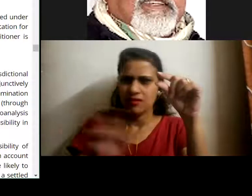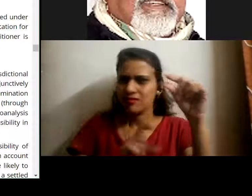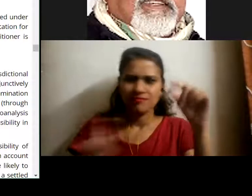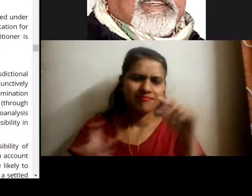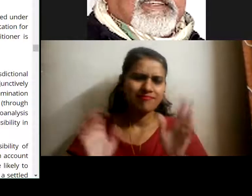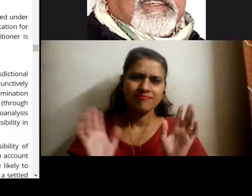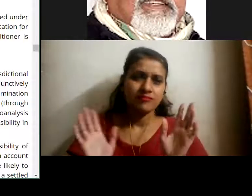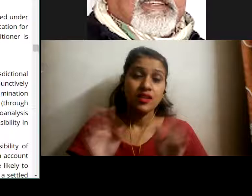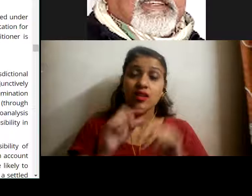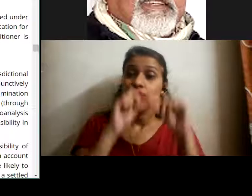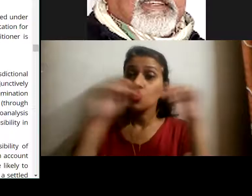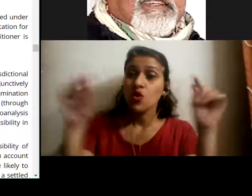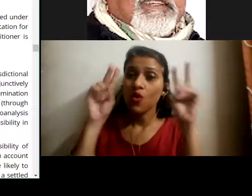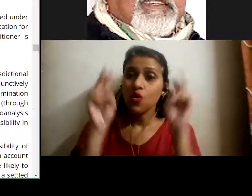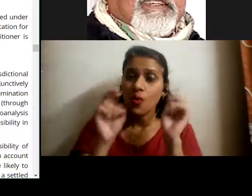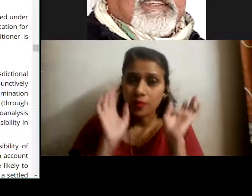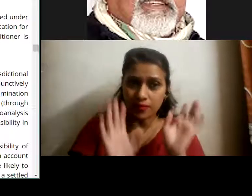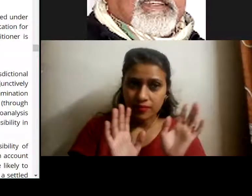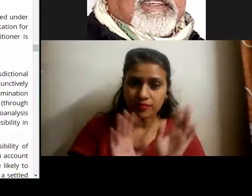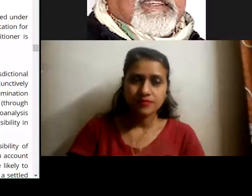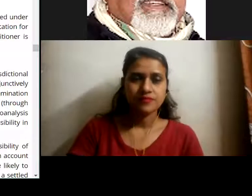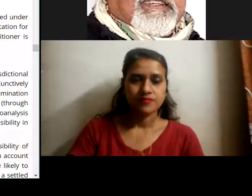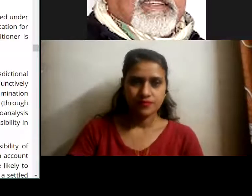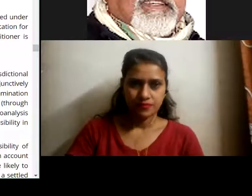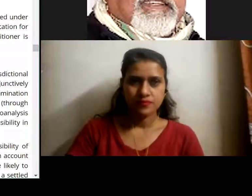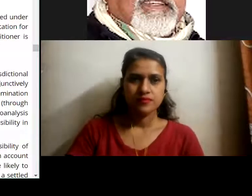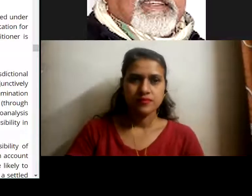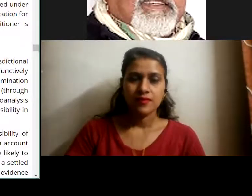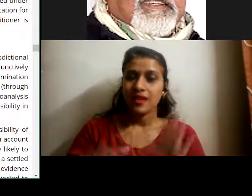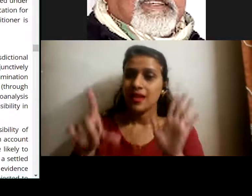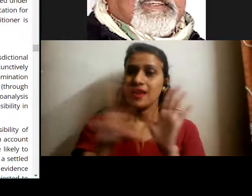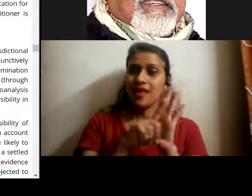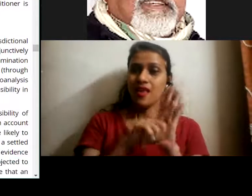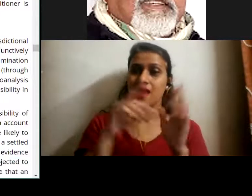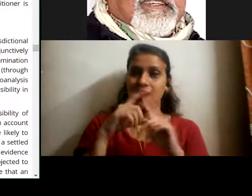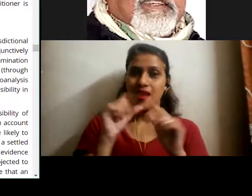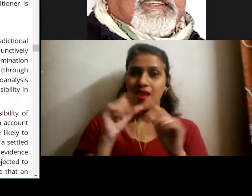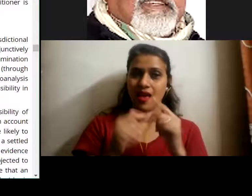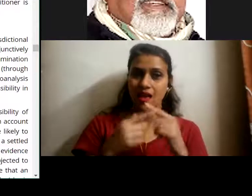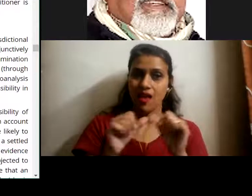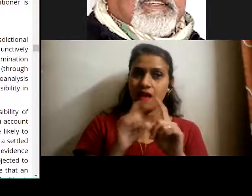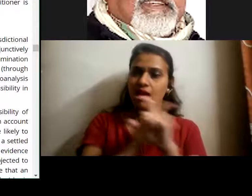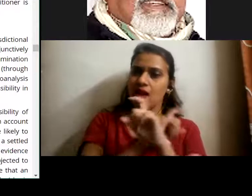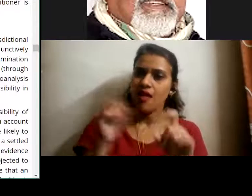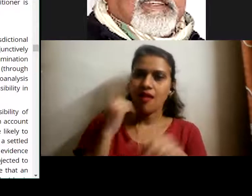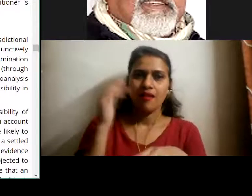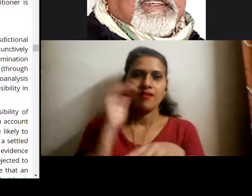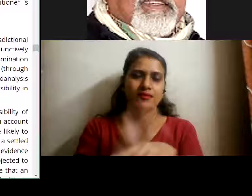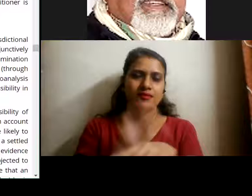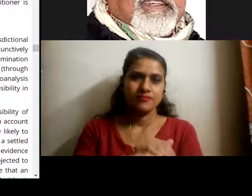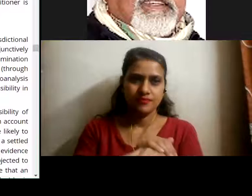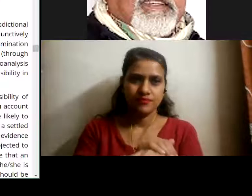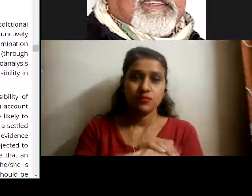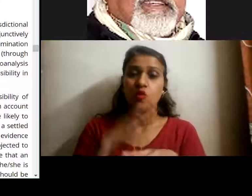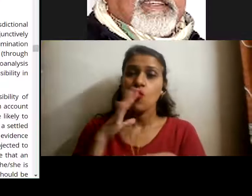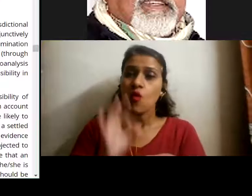under this, in given this legal data, that is SEC online, you can clearly figure out from where the